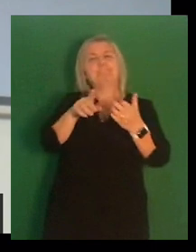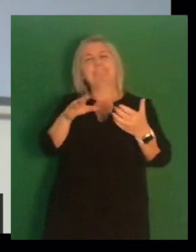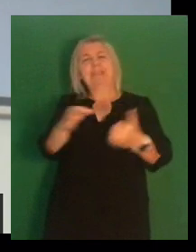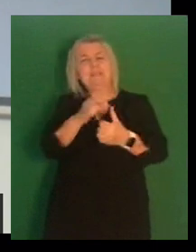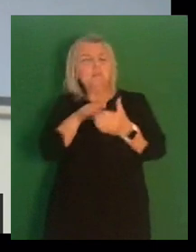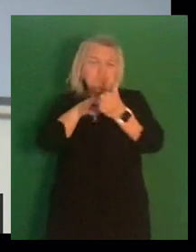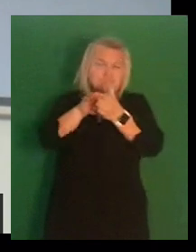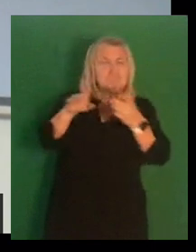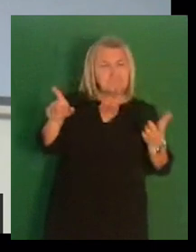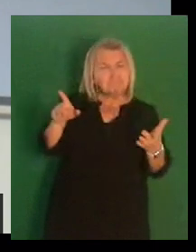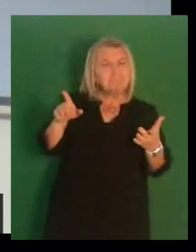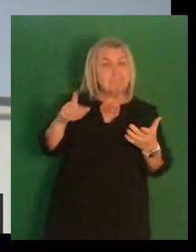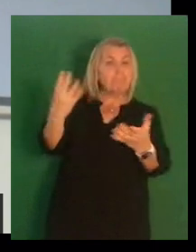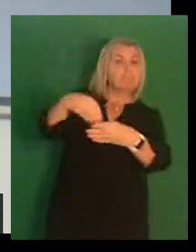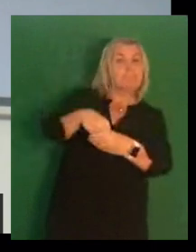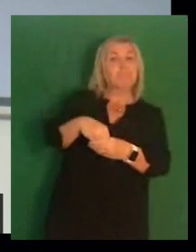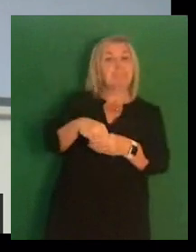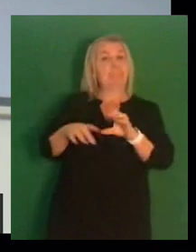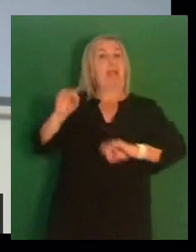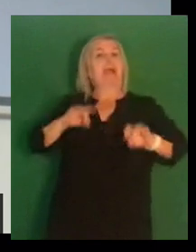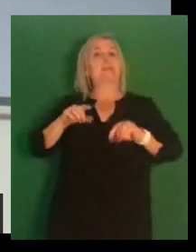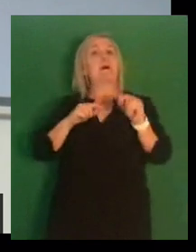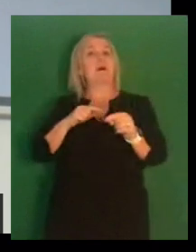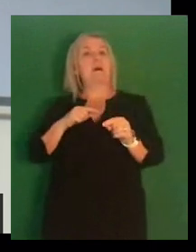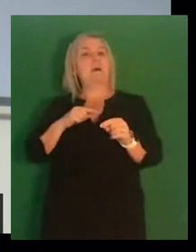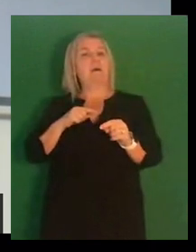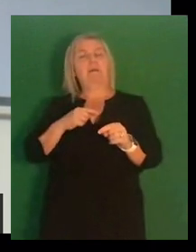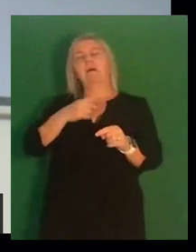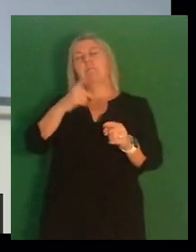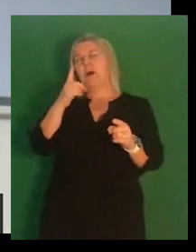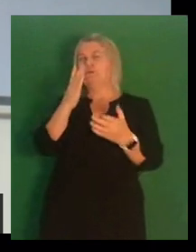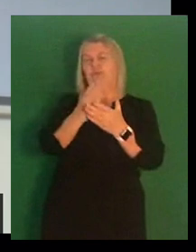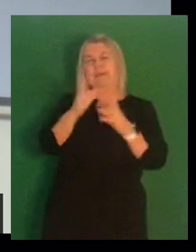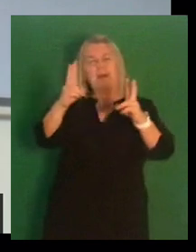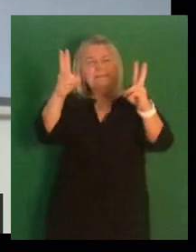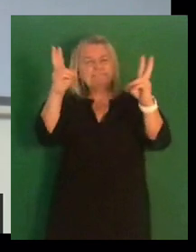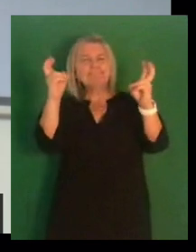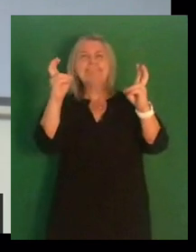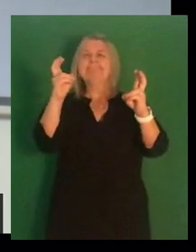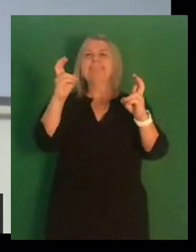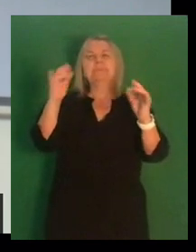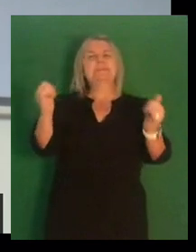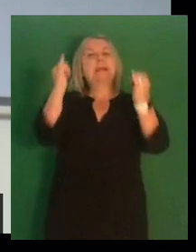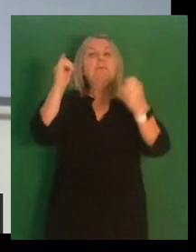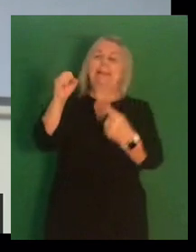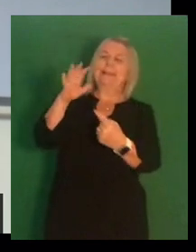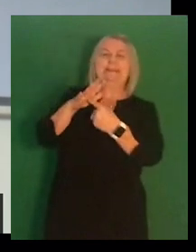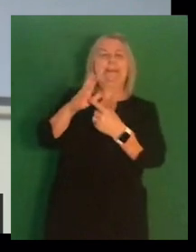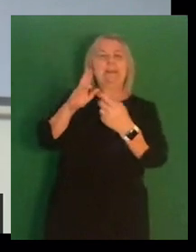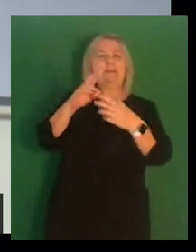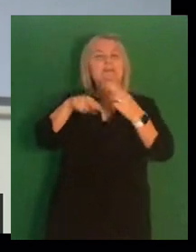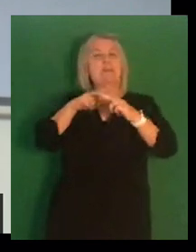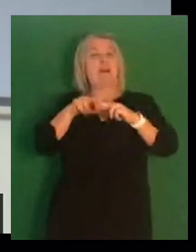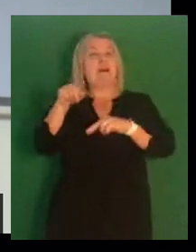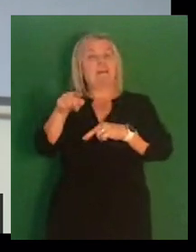before. But there was just something about the celebration of the key workers and the fact that the project was